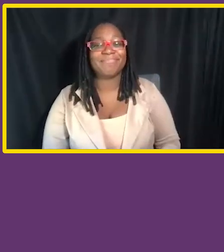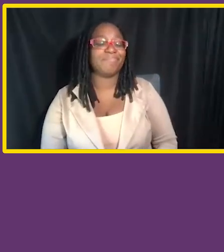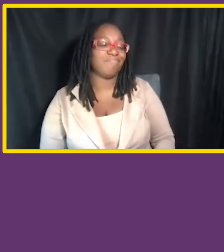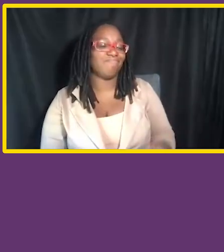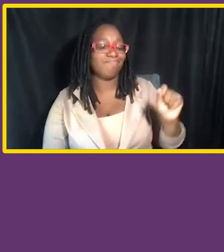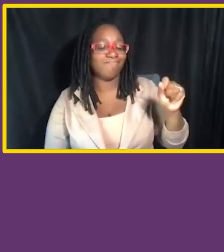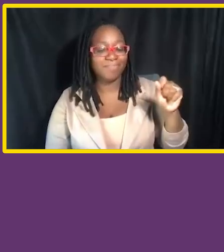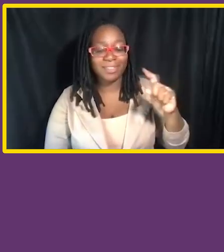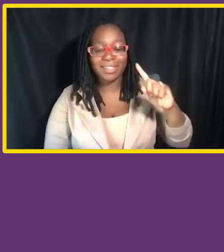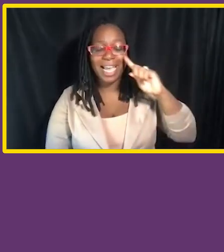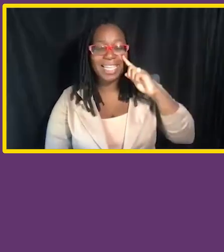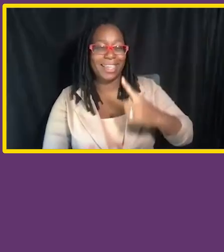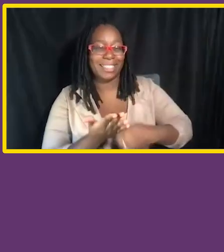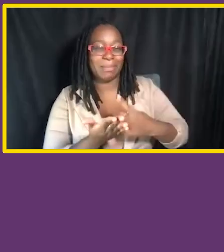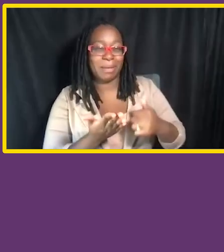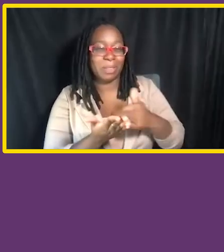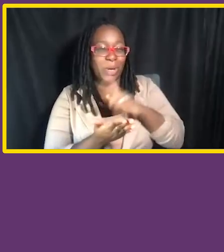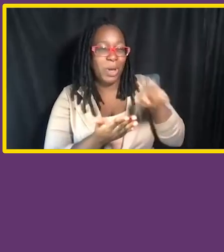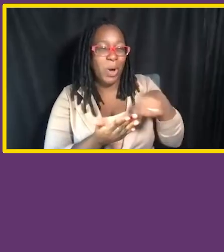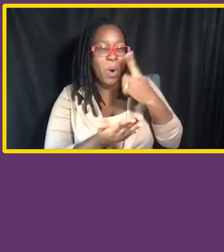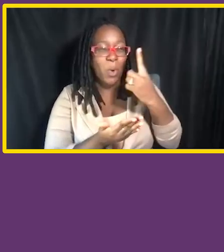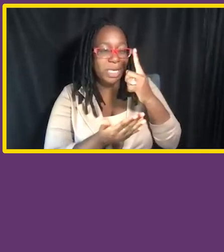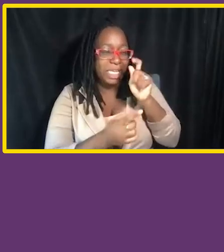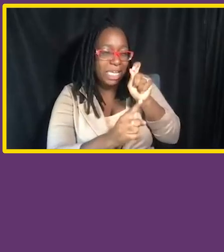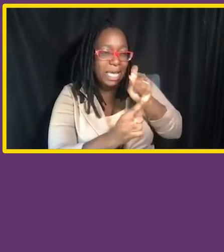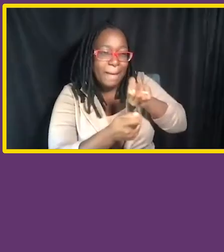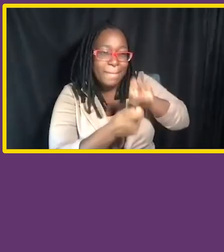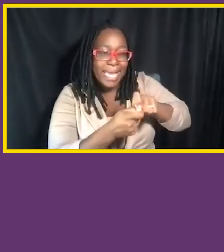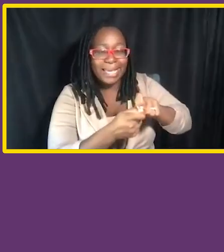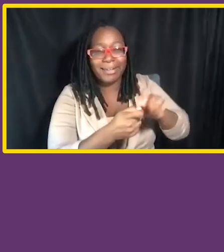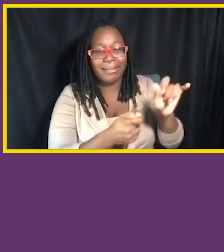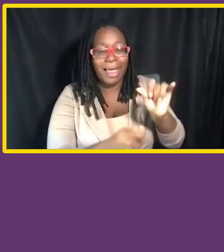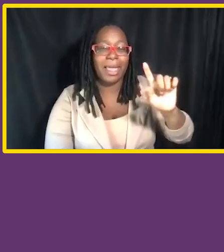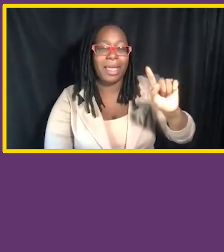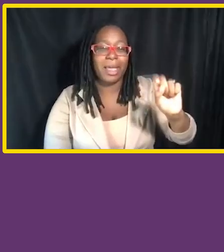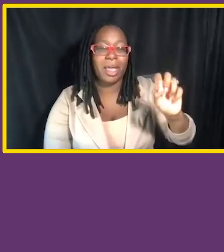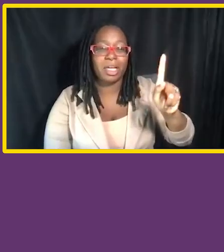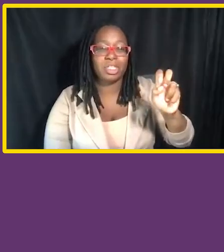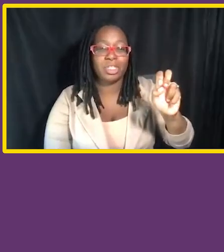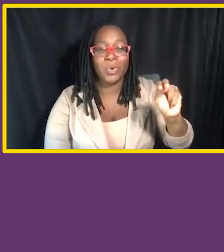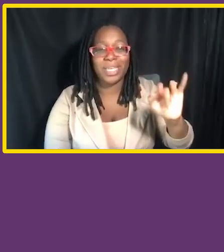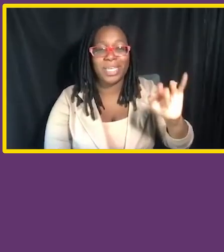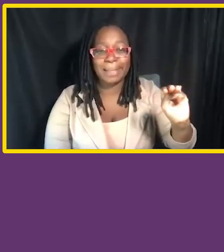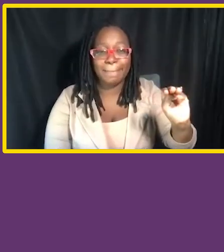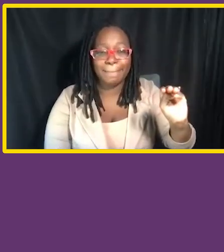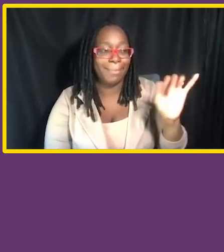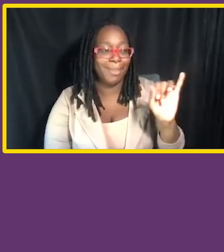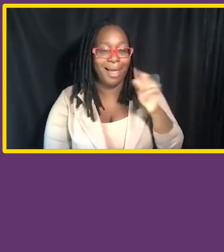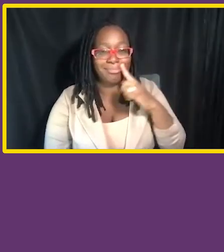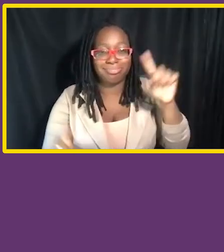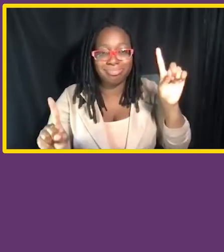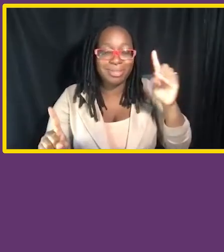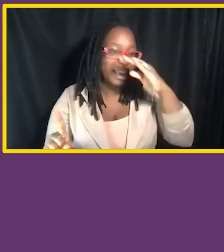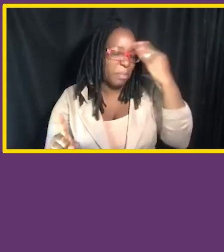look towards these examples in society as almost like tokenized examples of success, examples of Black women